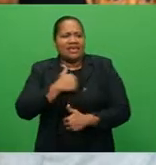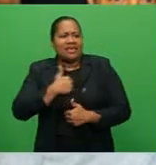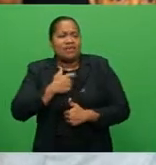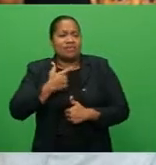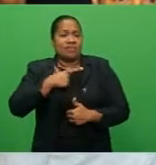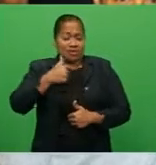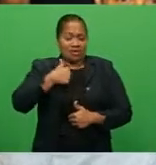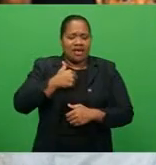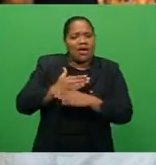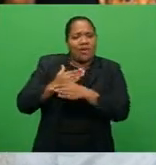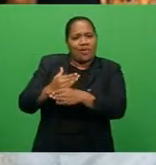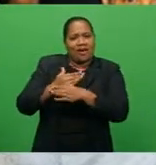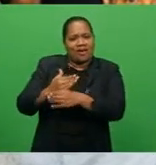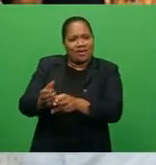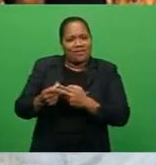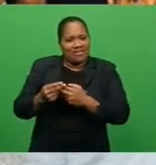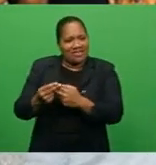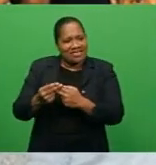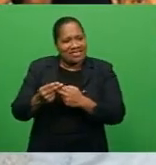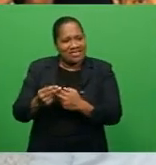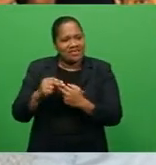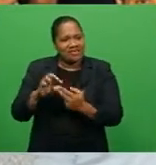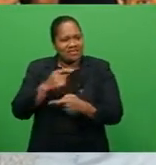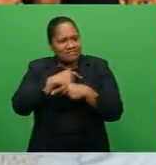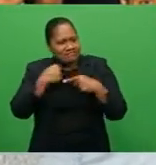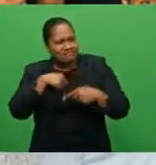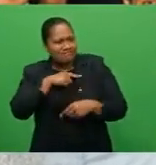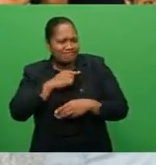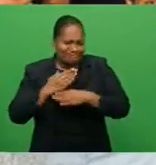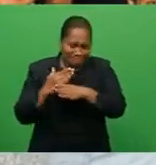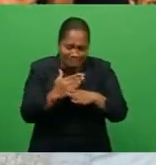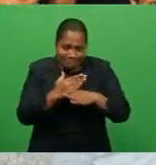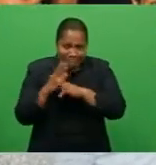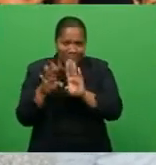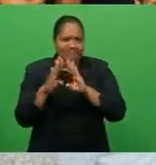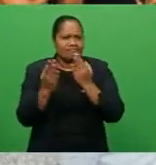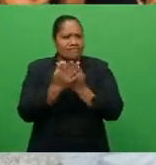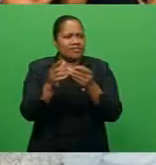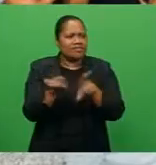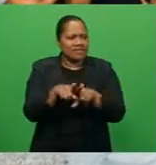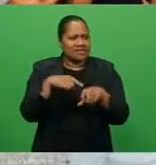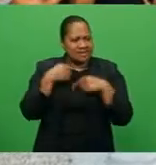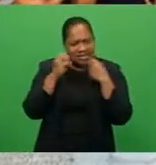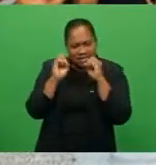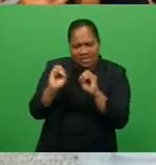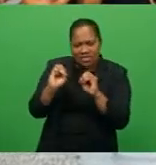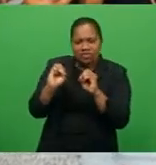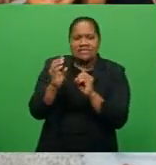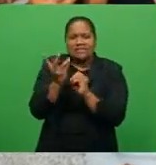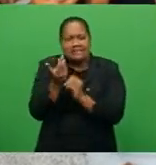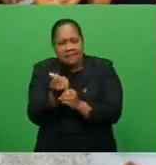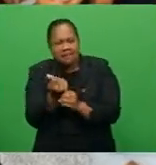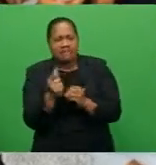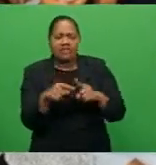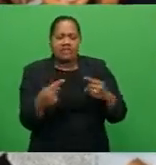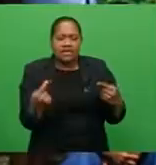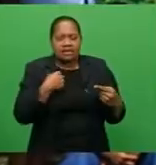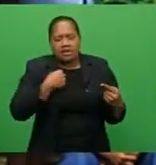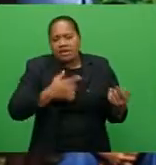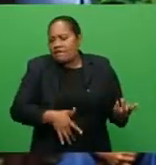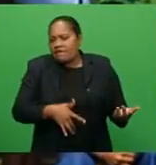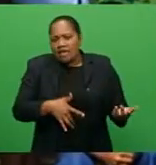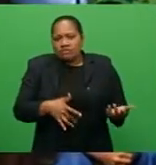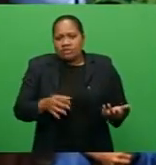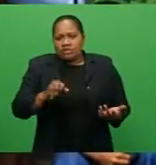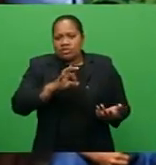with them. And as we were working together, I'm teaching them some of the things that I feel is not